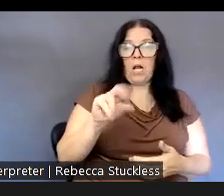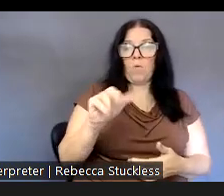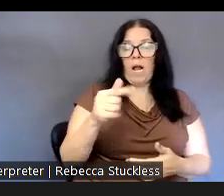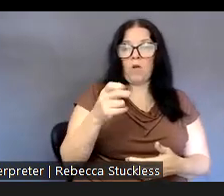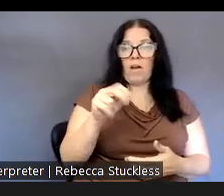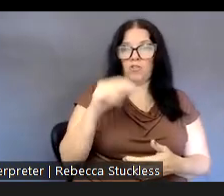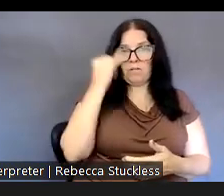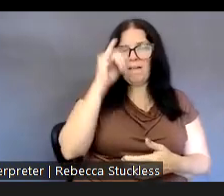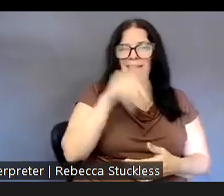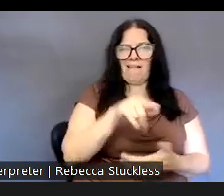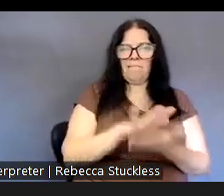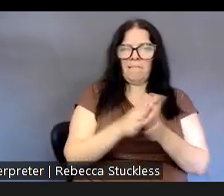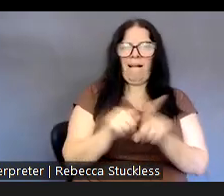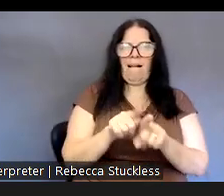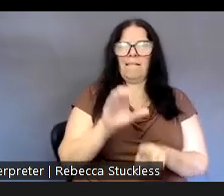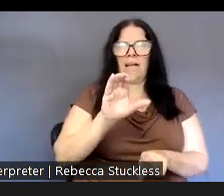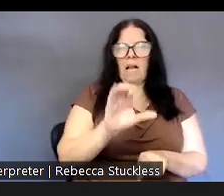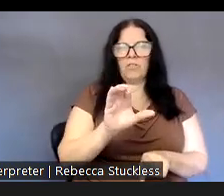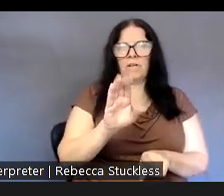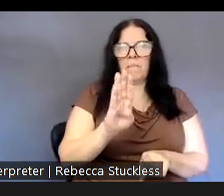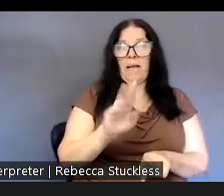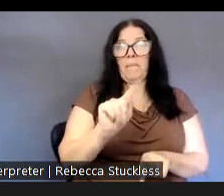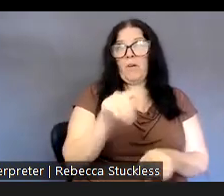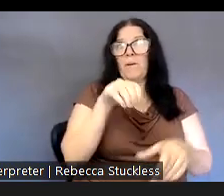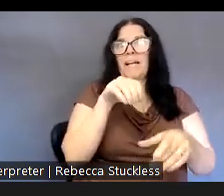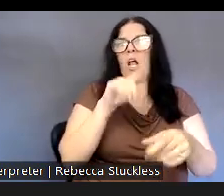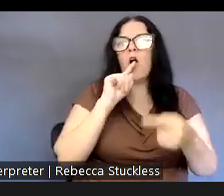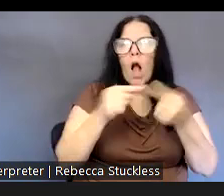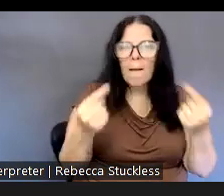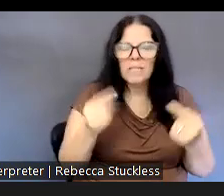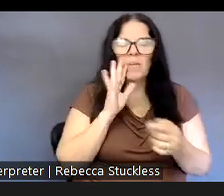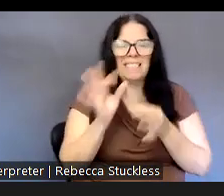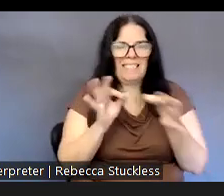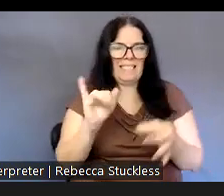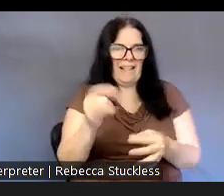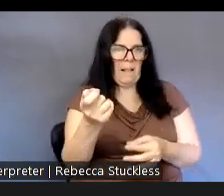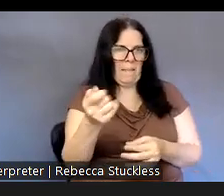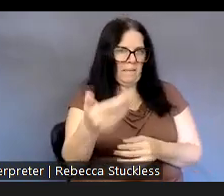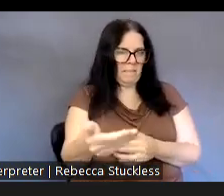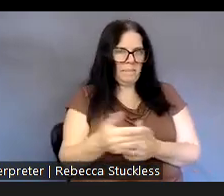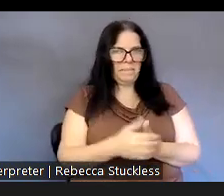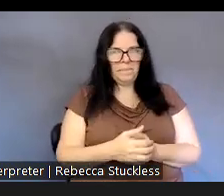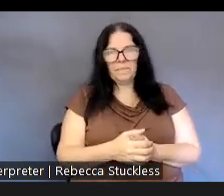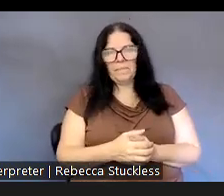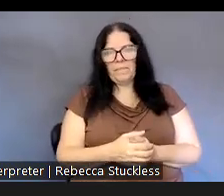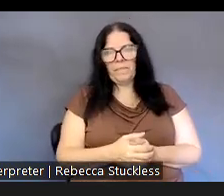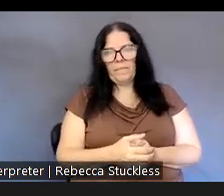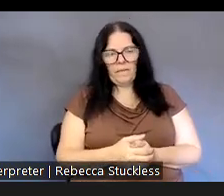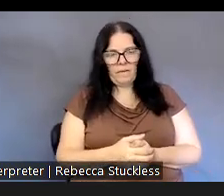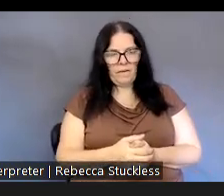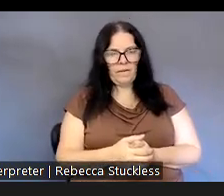cognitive behavioral therapy in reverse. We'll discuss that more shortly as well.